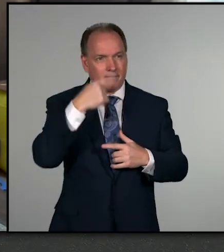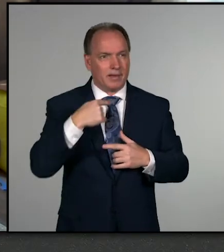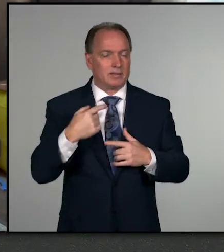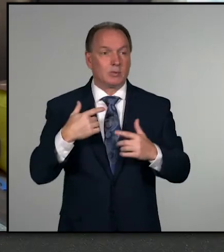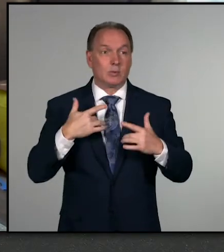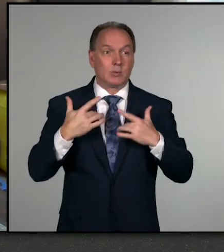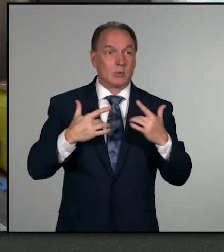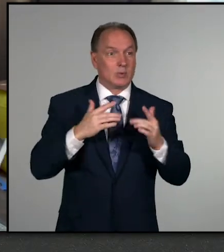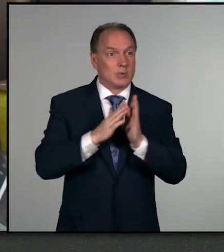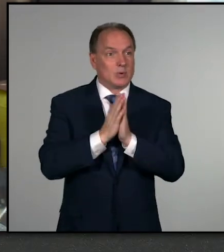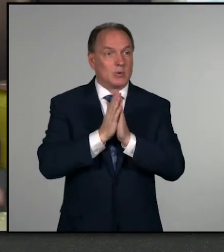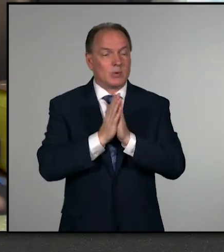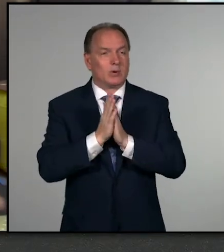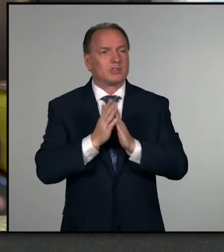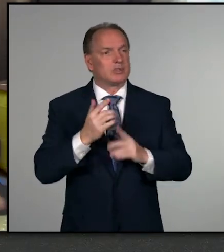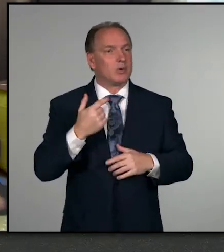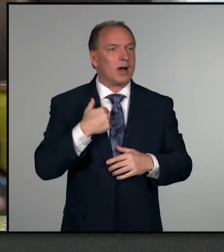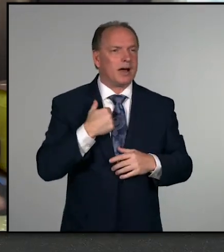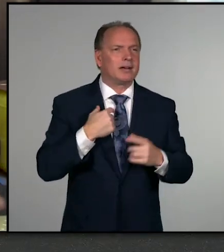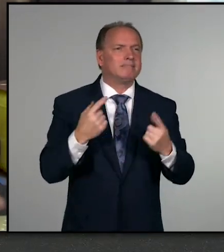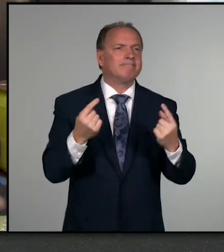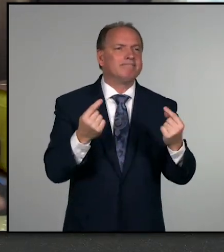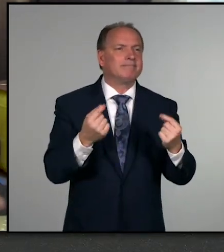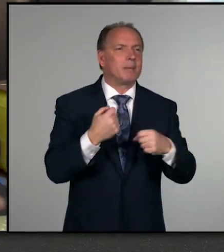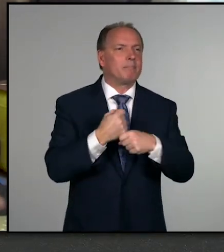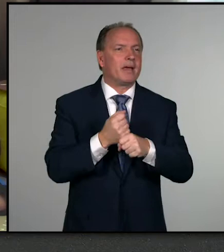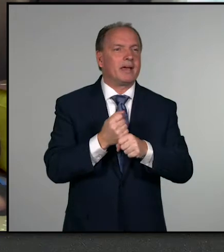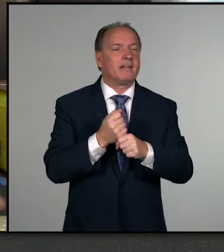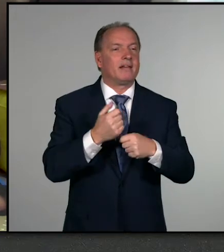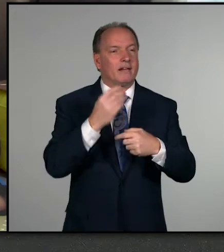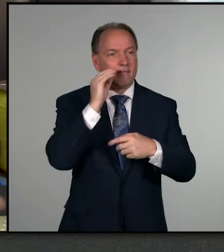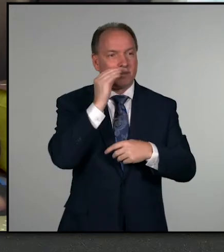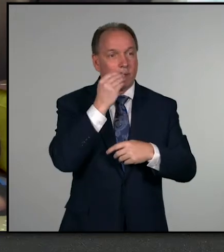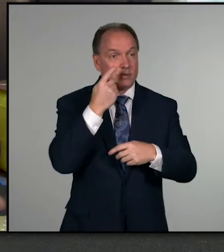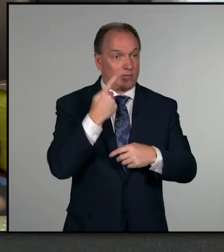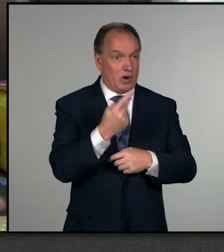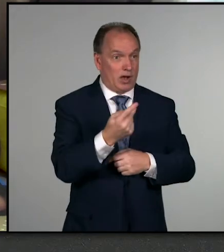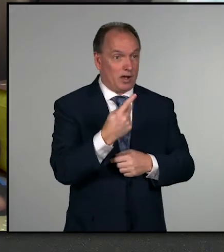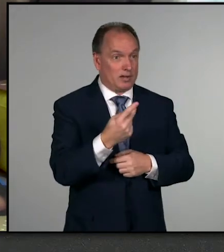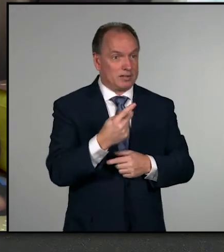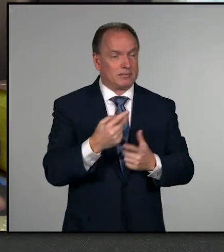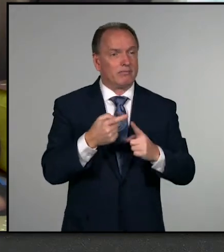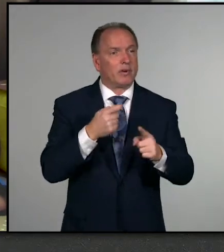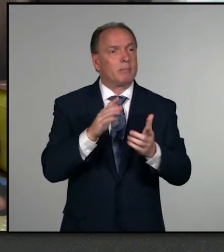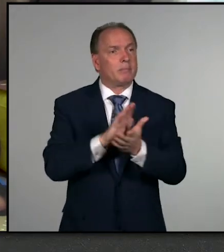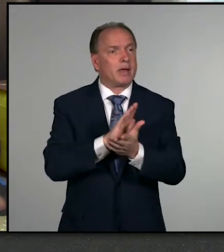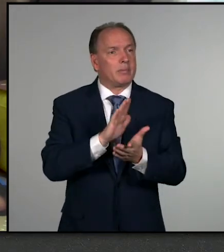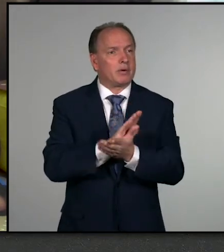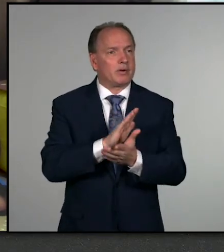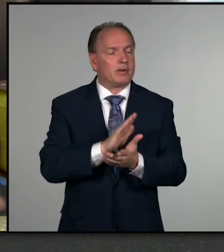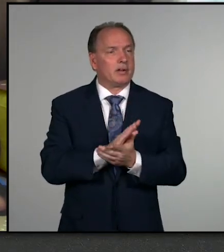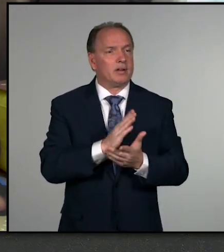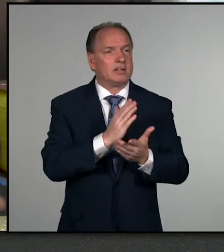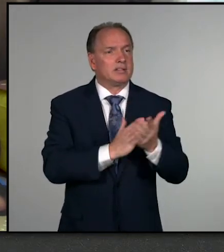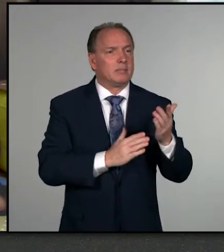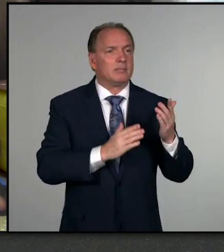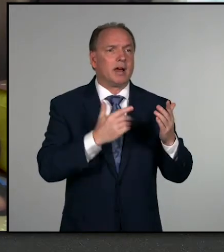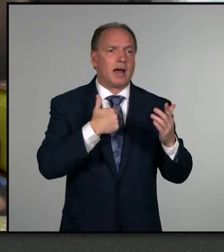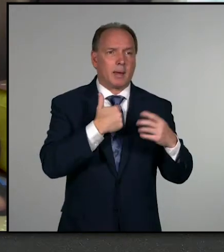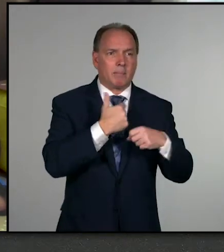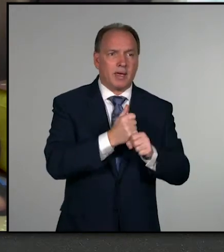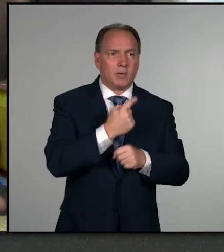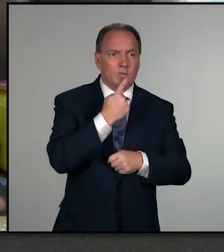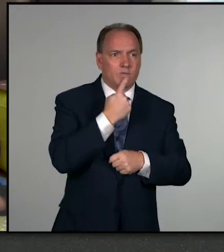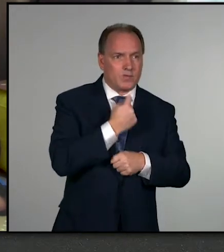page. So I made some flowers for us out of paper, and I have some tulips that